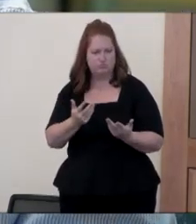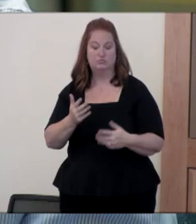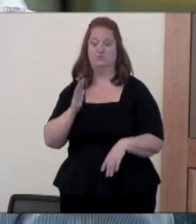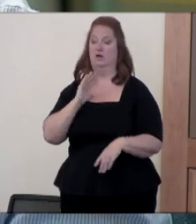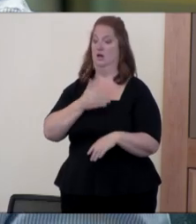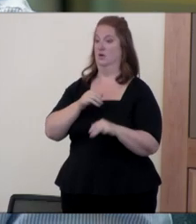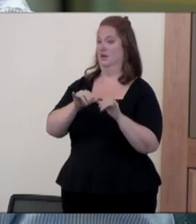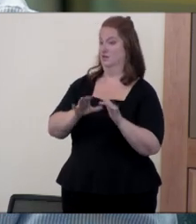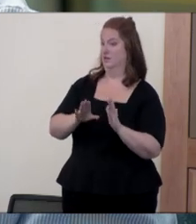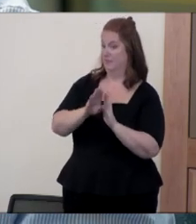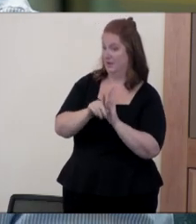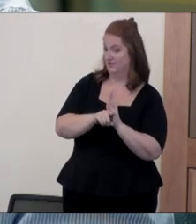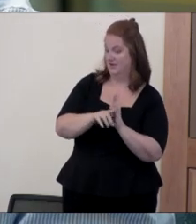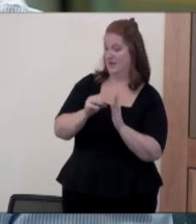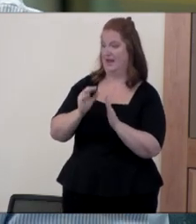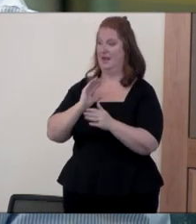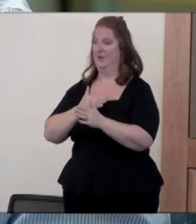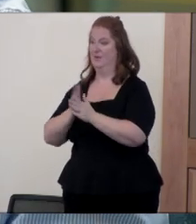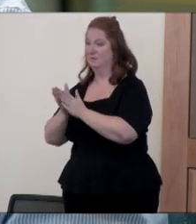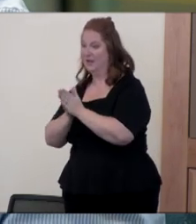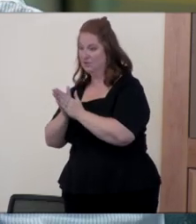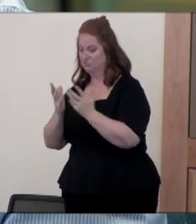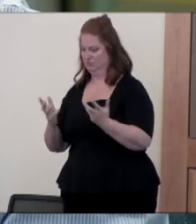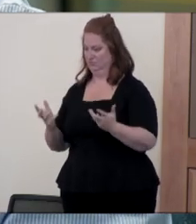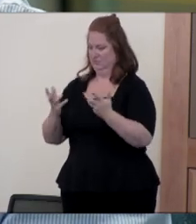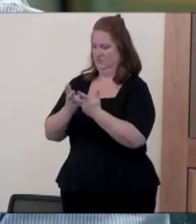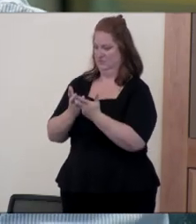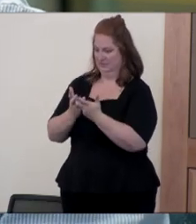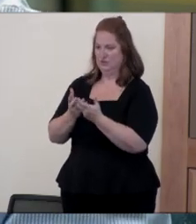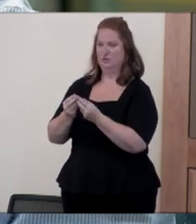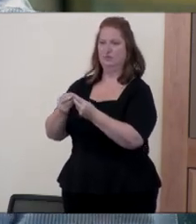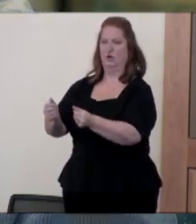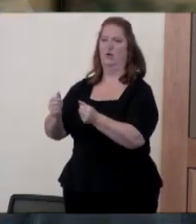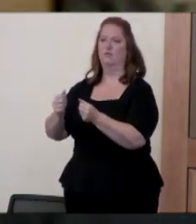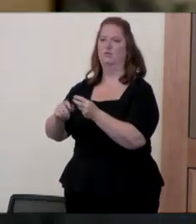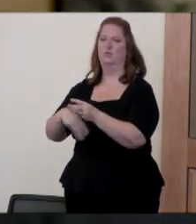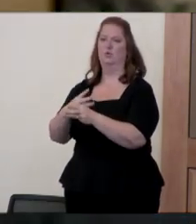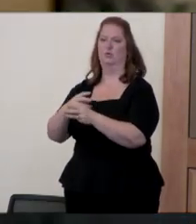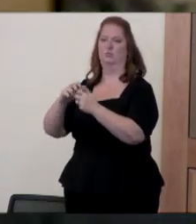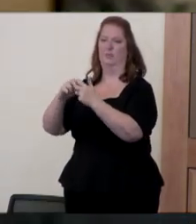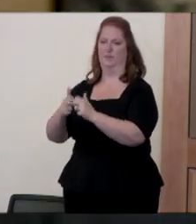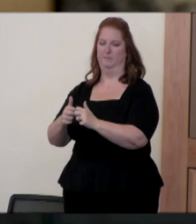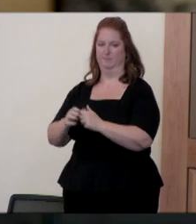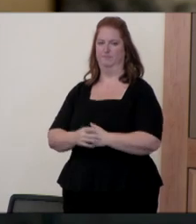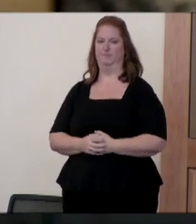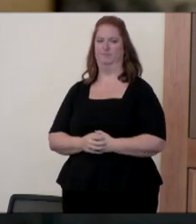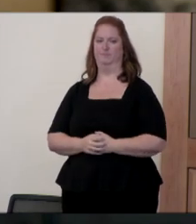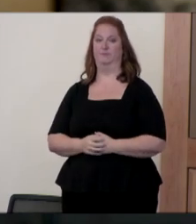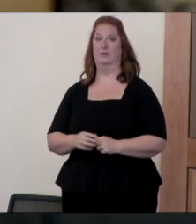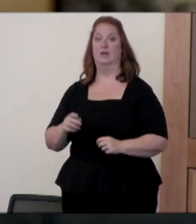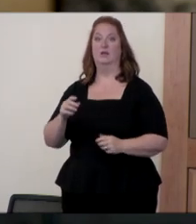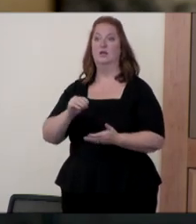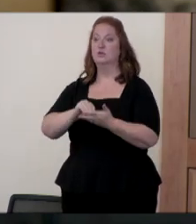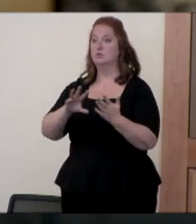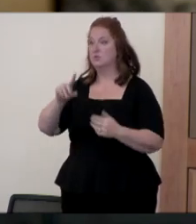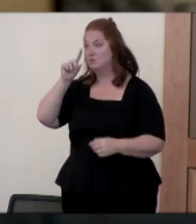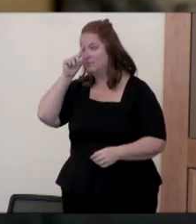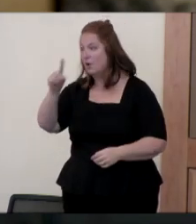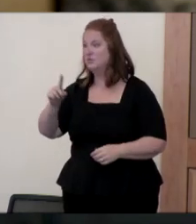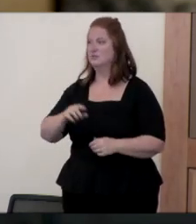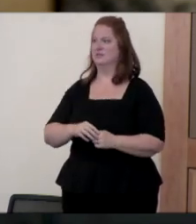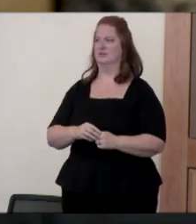engineering background are merging to create a project that can solve a huge problem in the world. They're smart, they're enthusiastic,